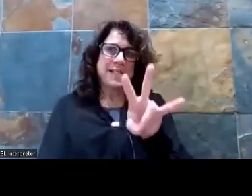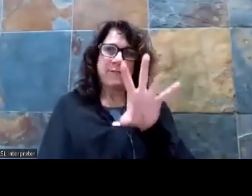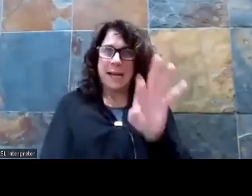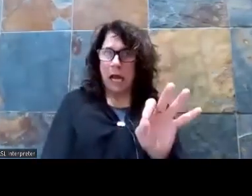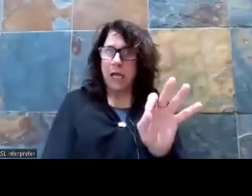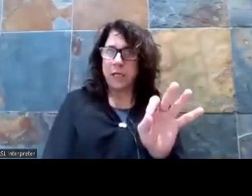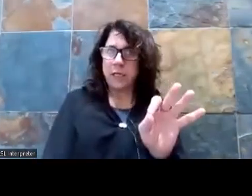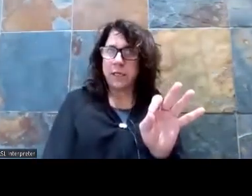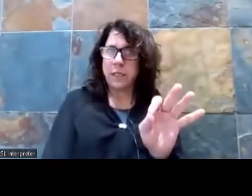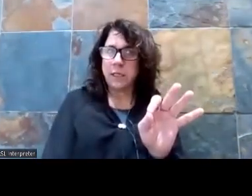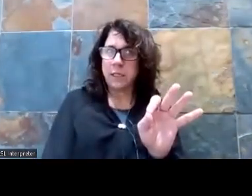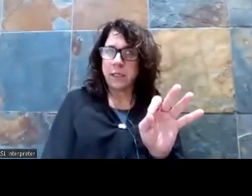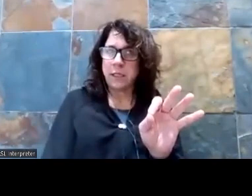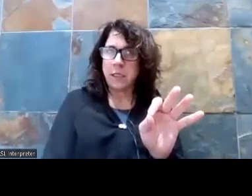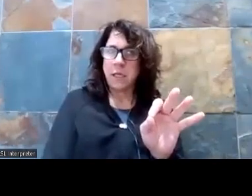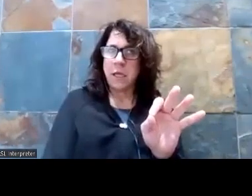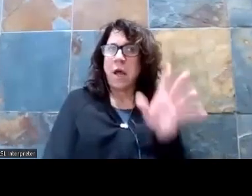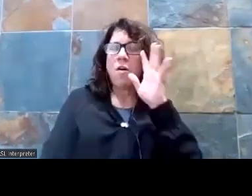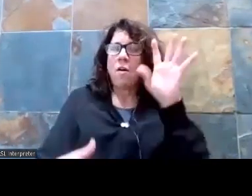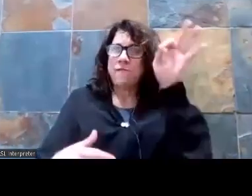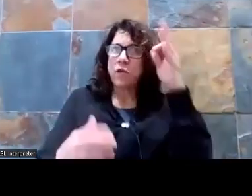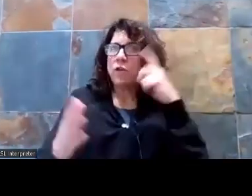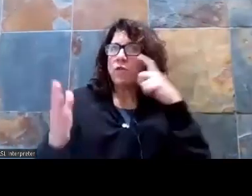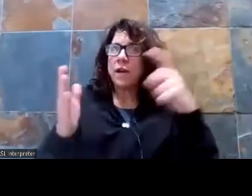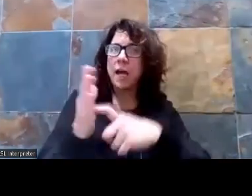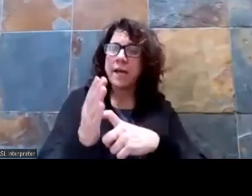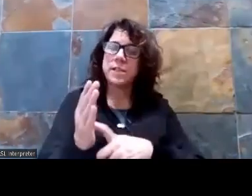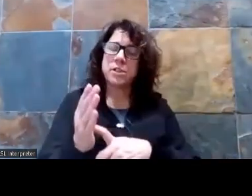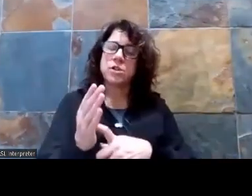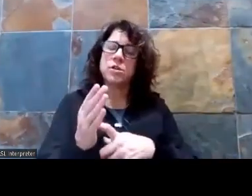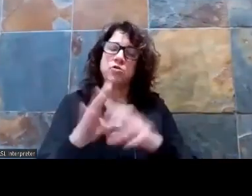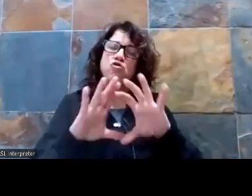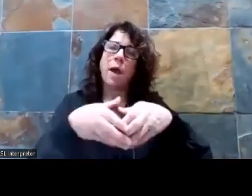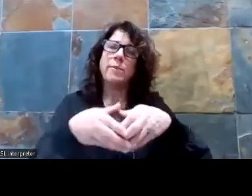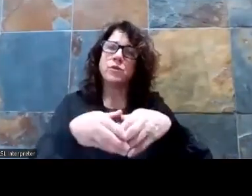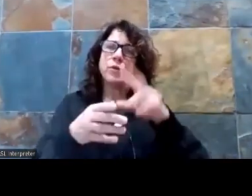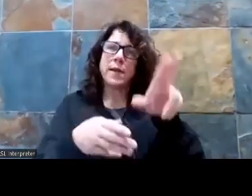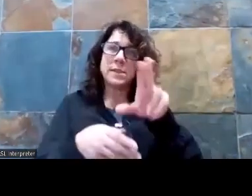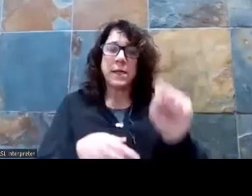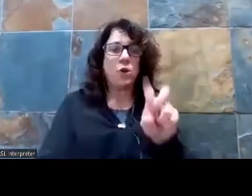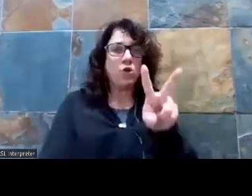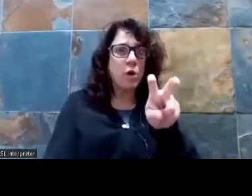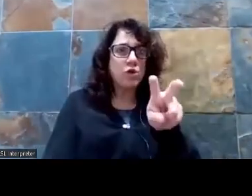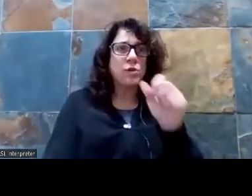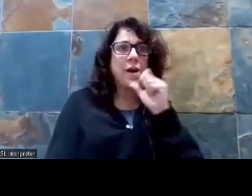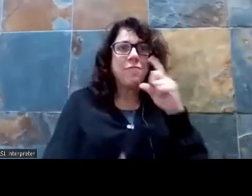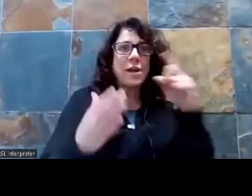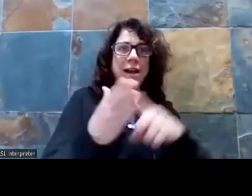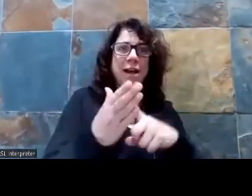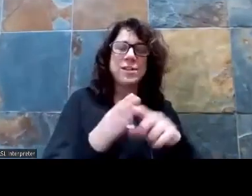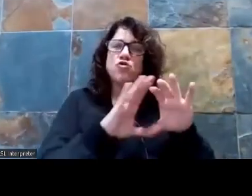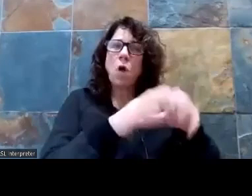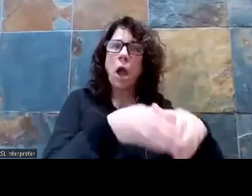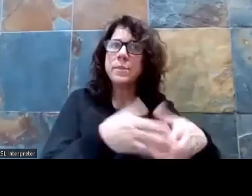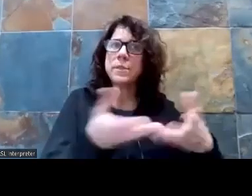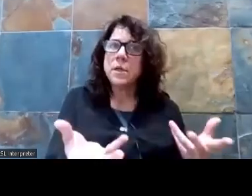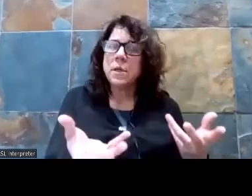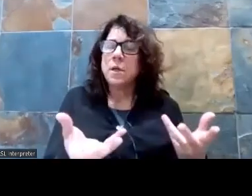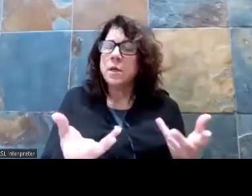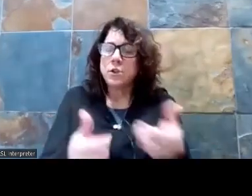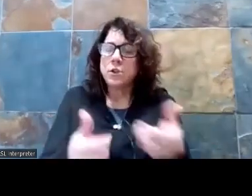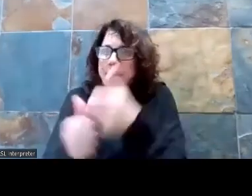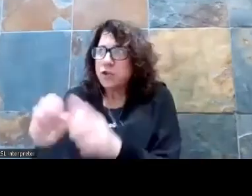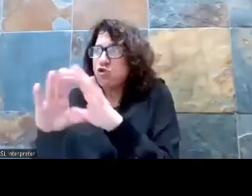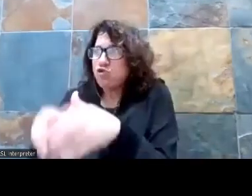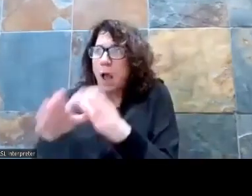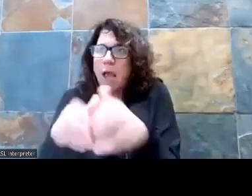579 federally recognized tribes in the U.S., over 200 non-federally recognized tribes. And so each tribe